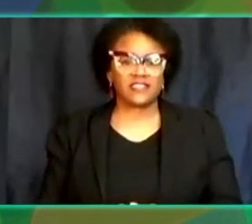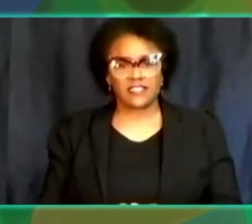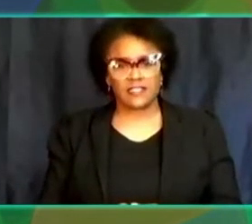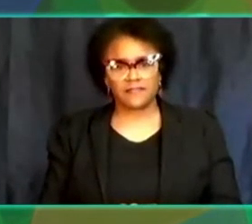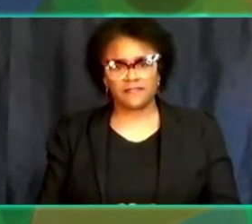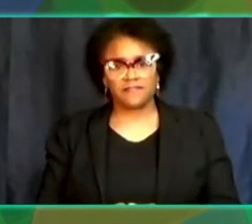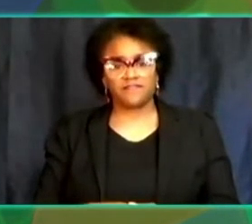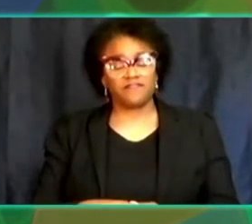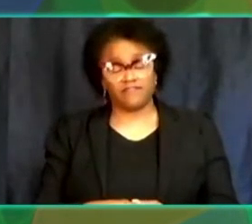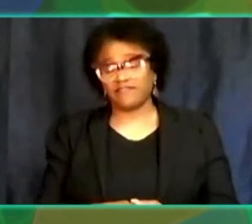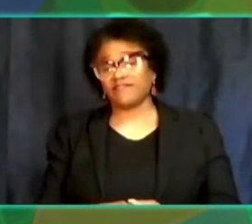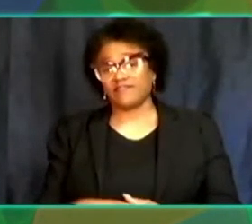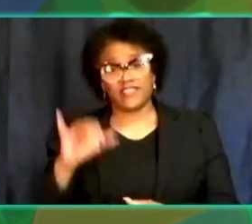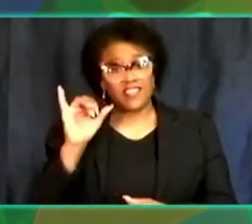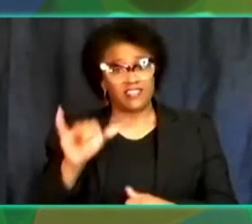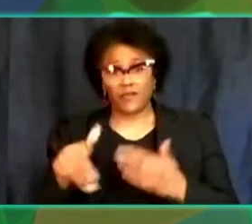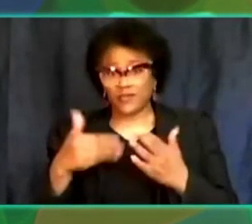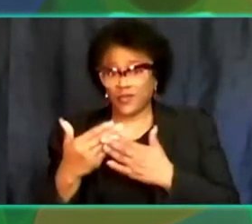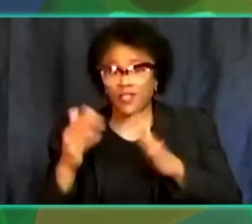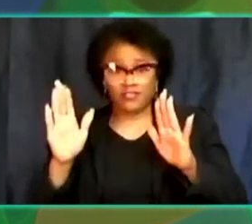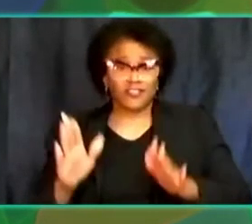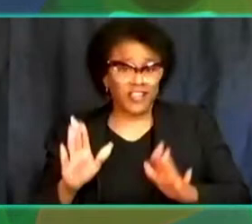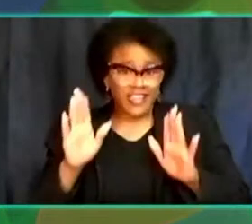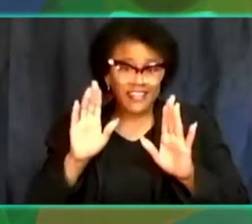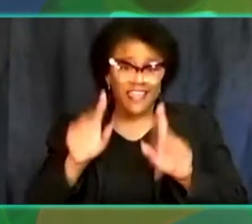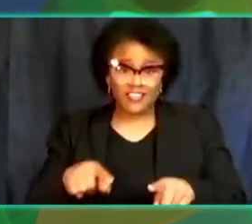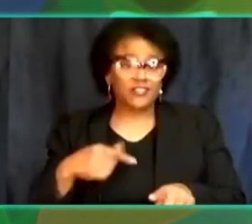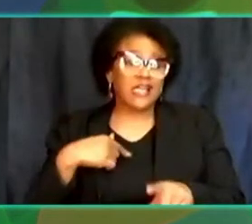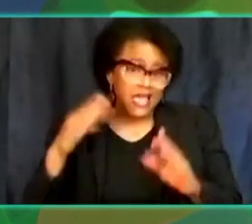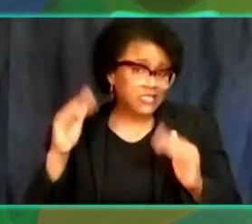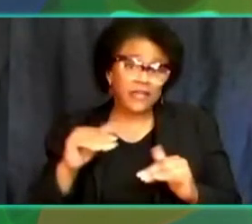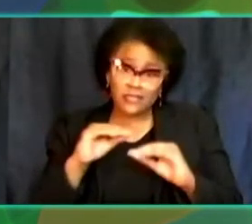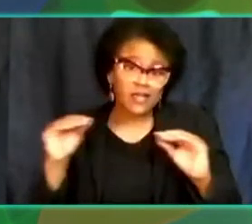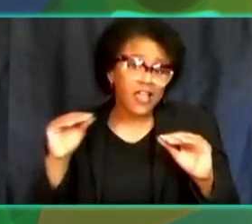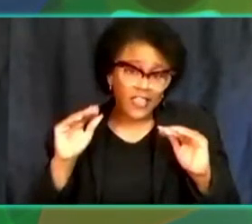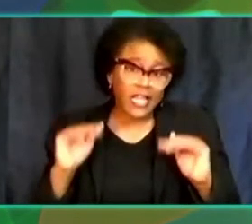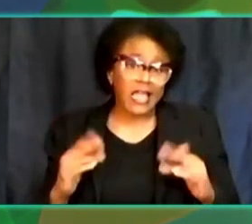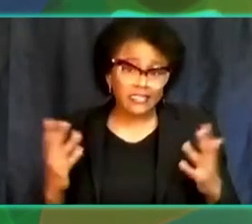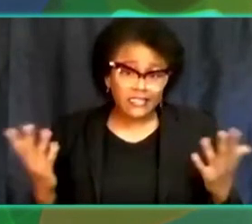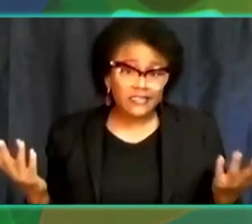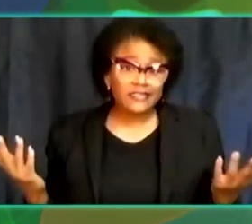That was all great answers. I expected nothing less, literally.